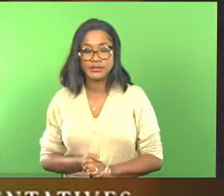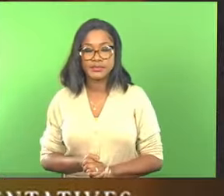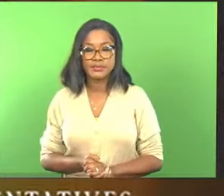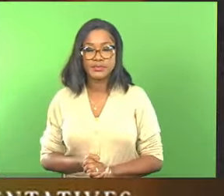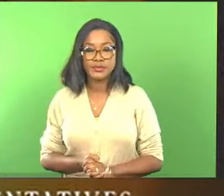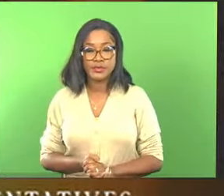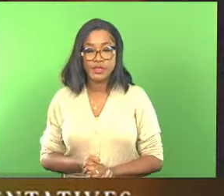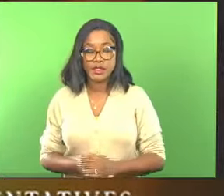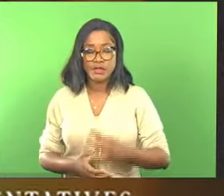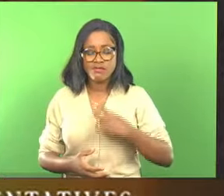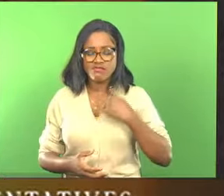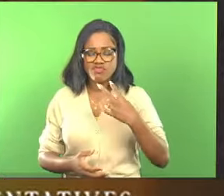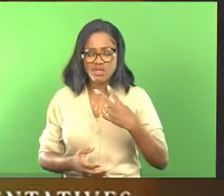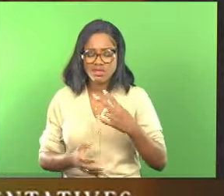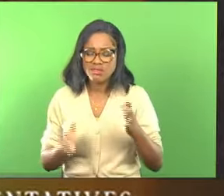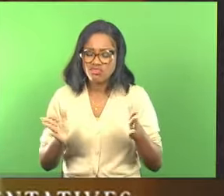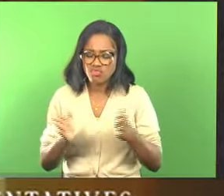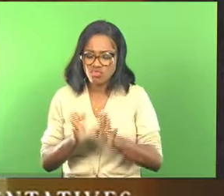of the developing world